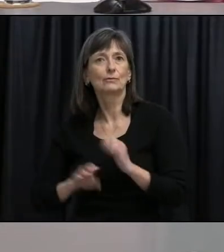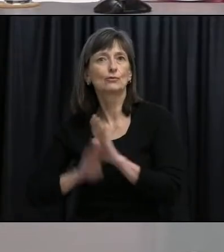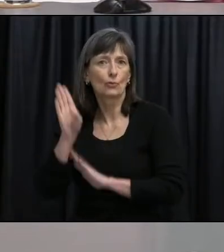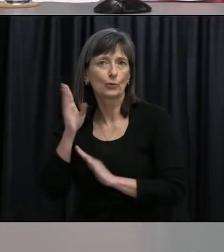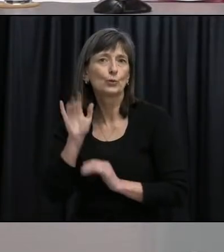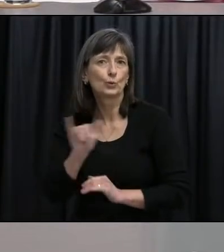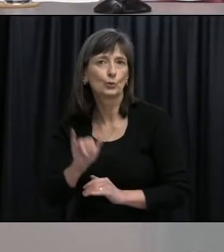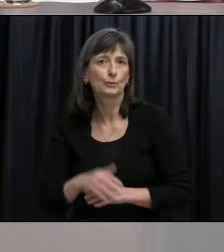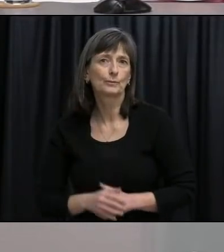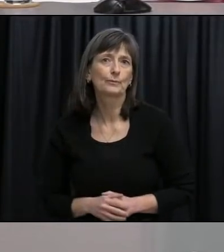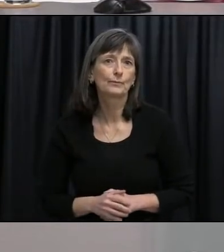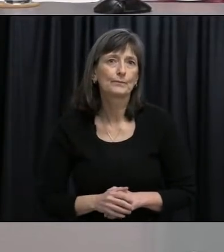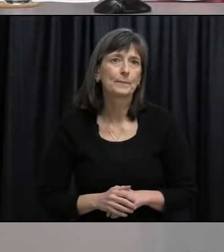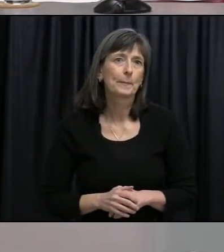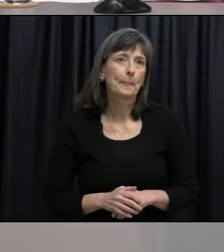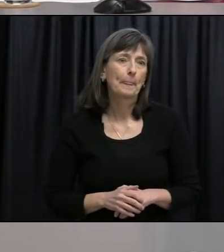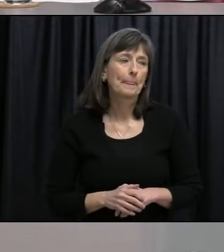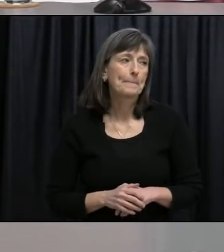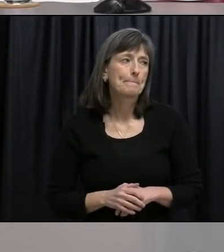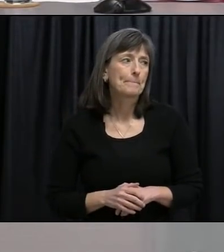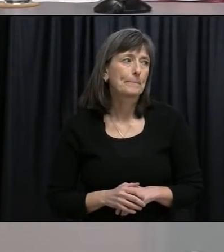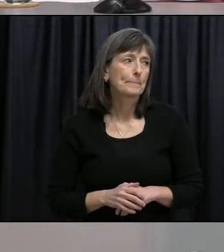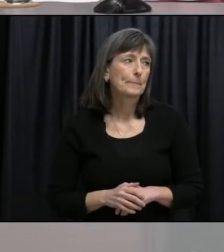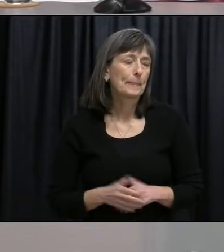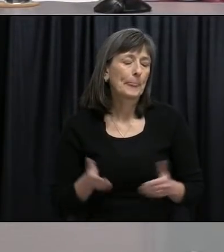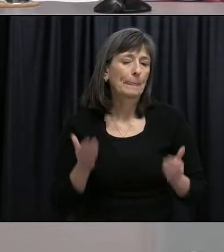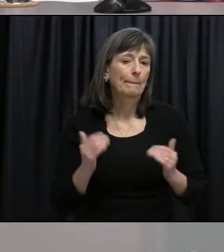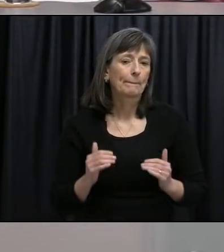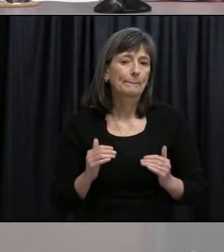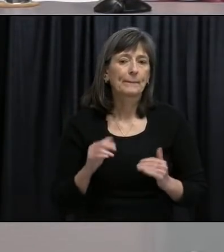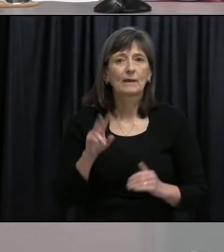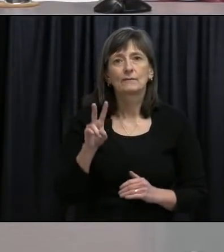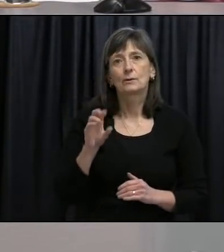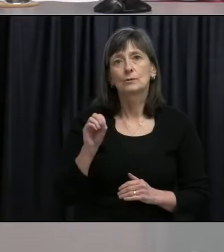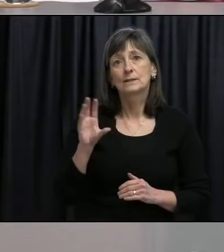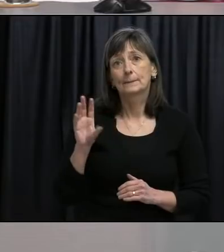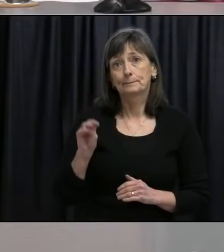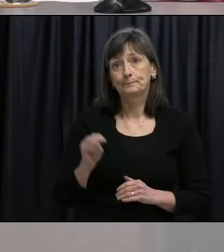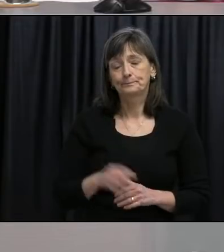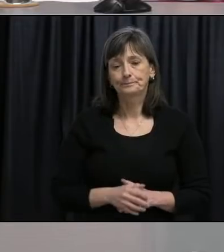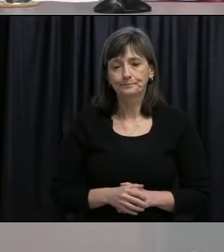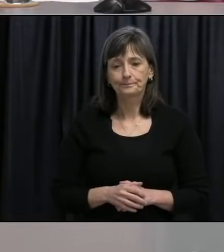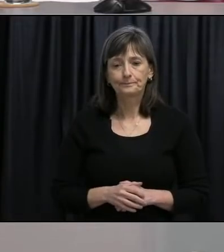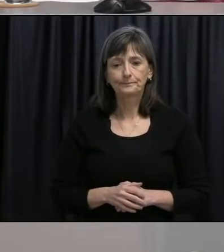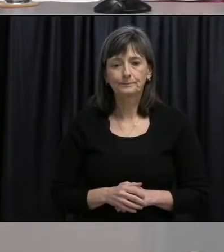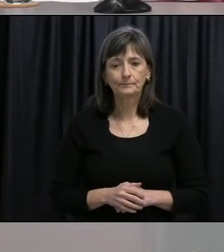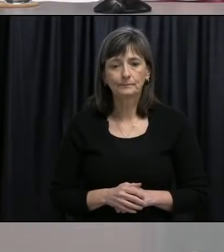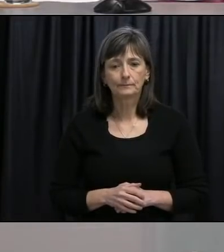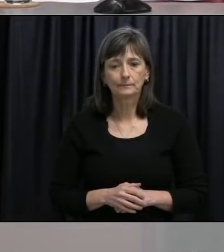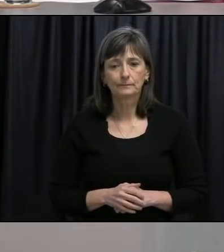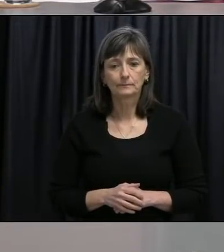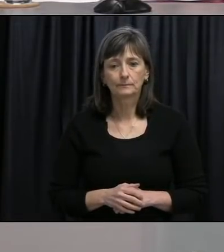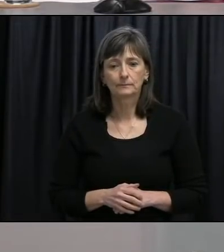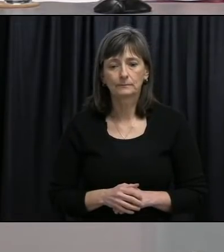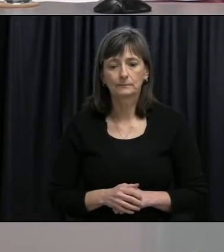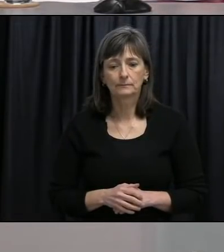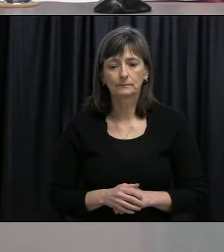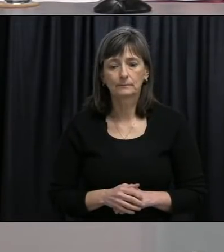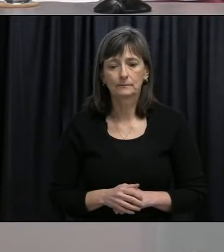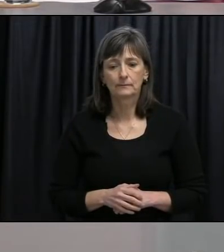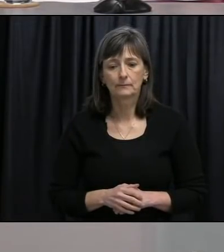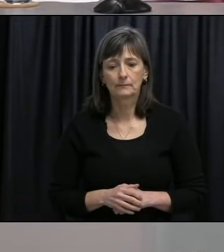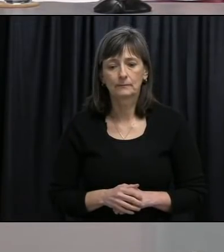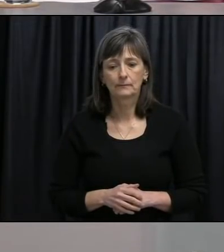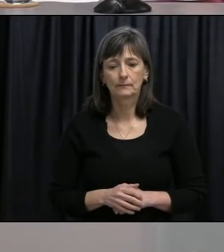Thank you. Our next questions are from Noah Shepard with VOCM. Please go ahead. I was wondering,